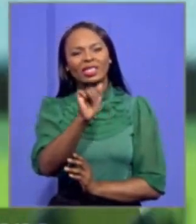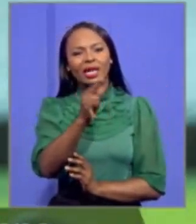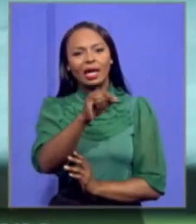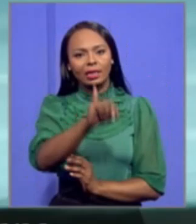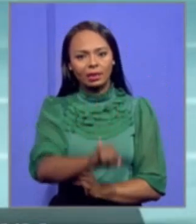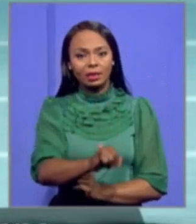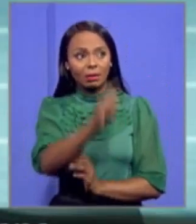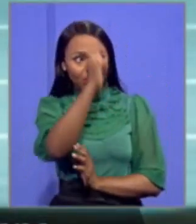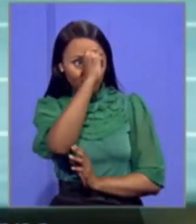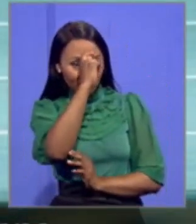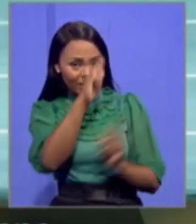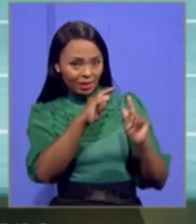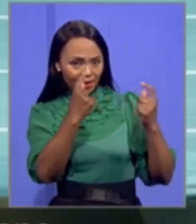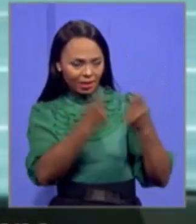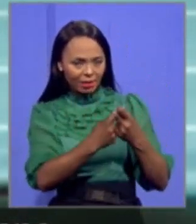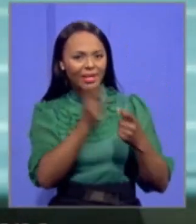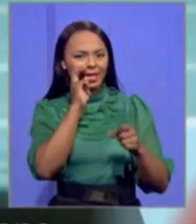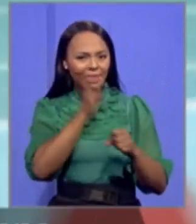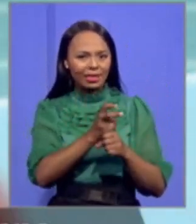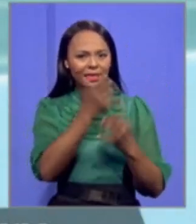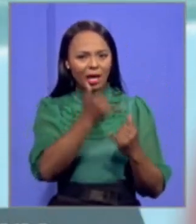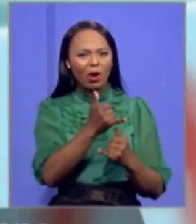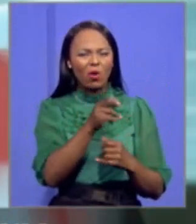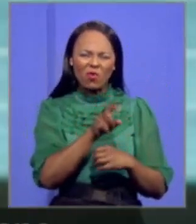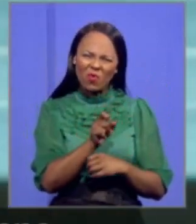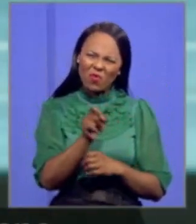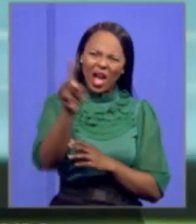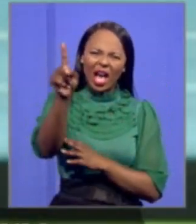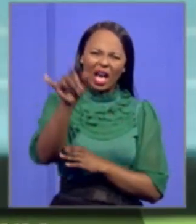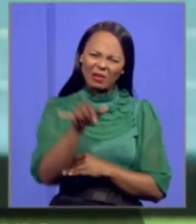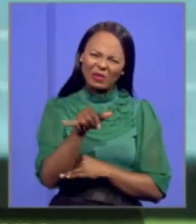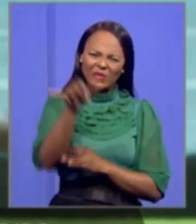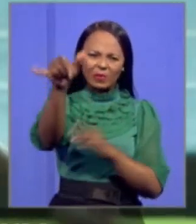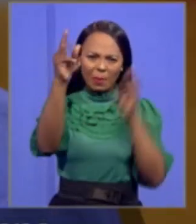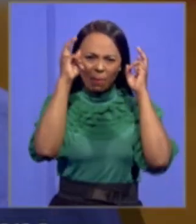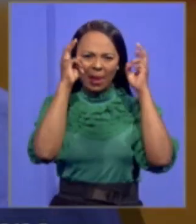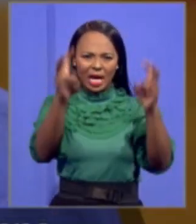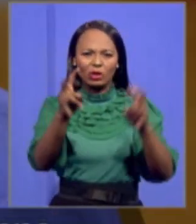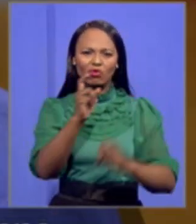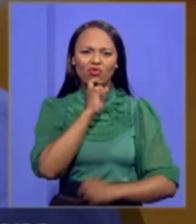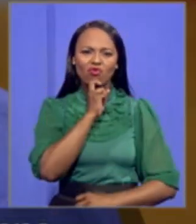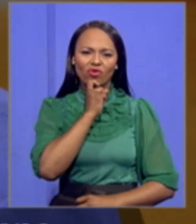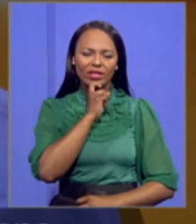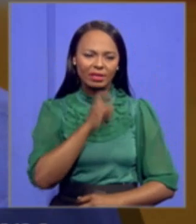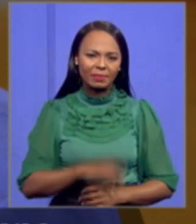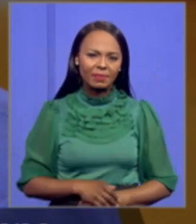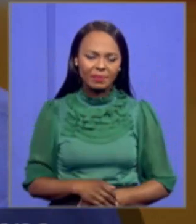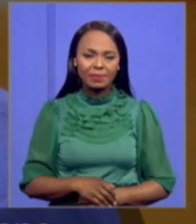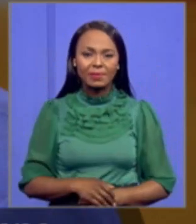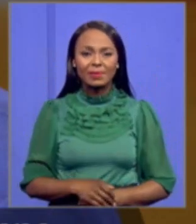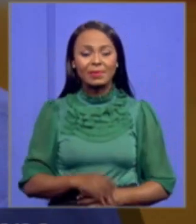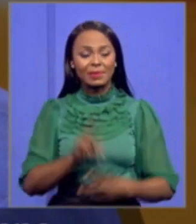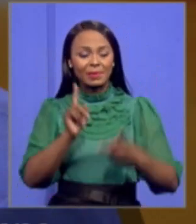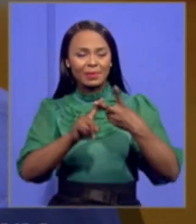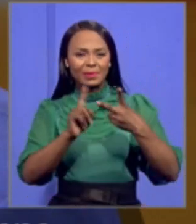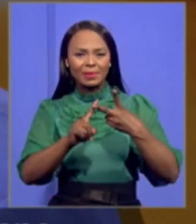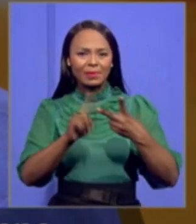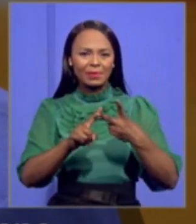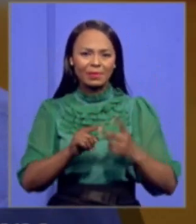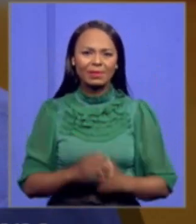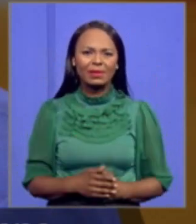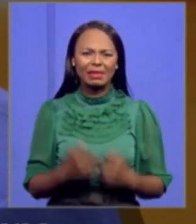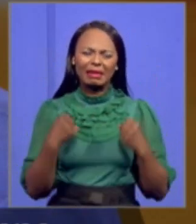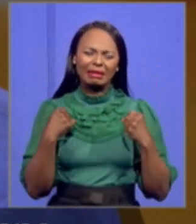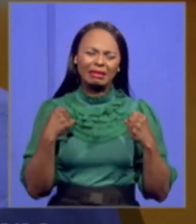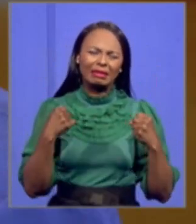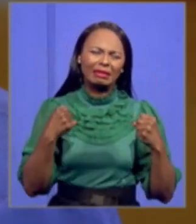ba bego ba swanetše go tšea leeto le letelele ka base. Secondly, I think it's not normal when you arrive